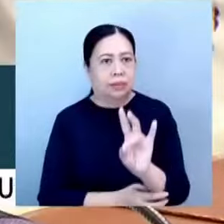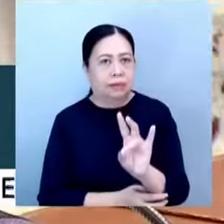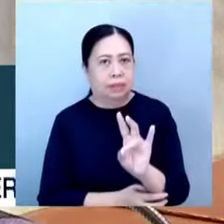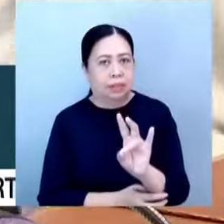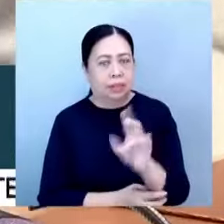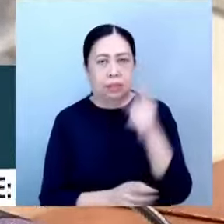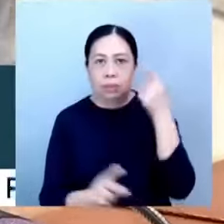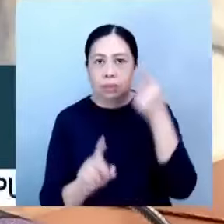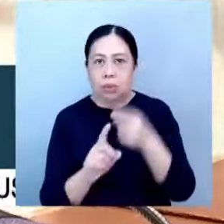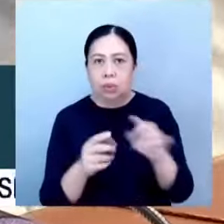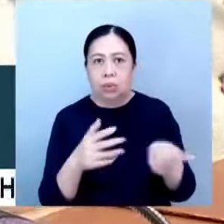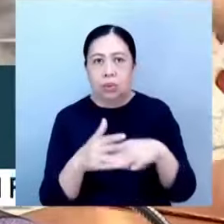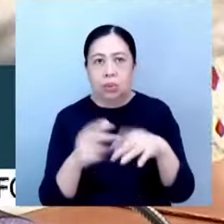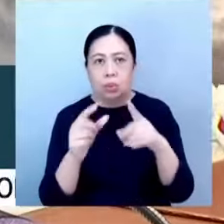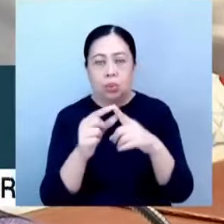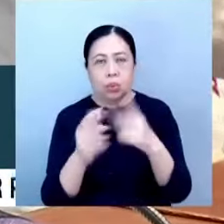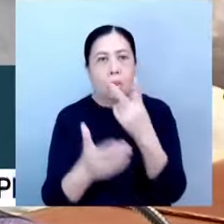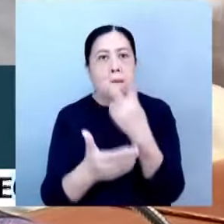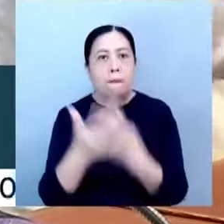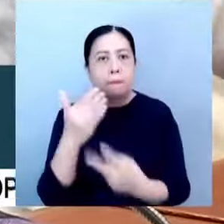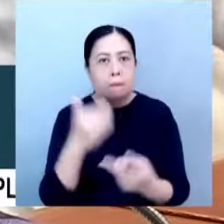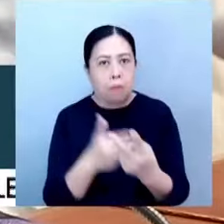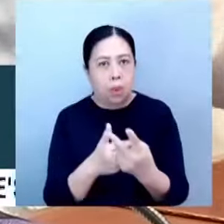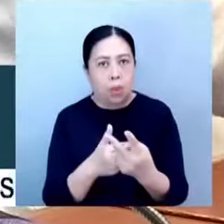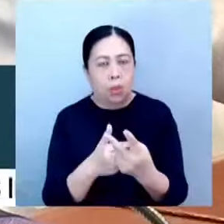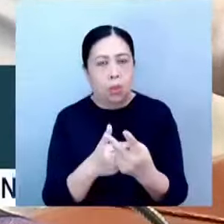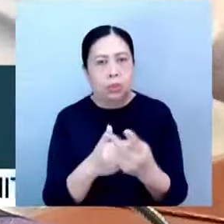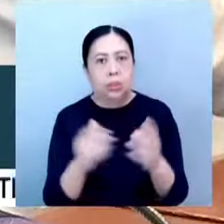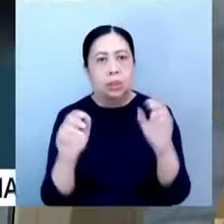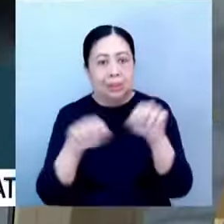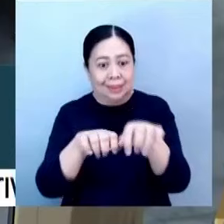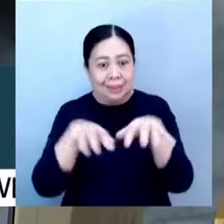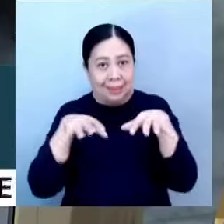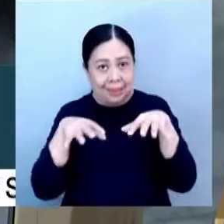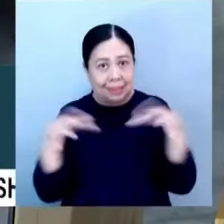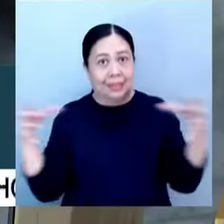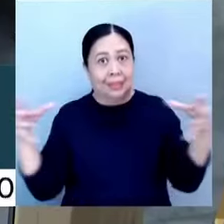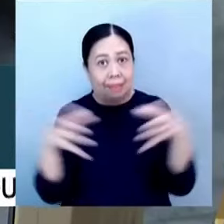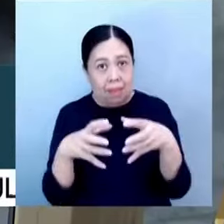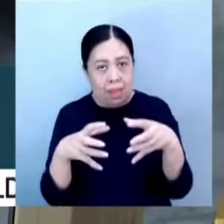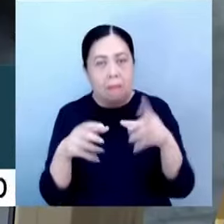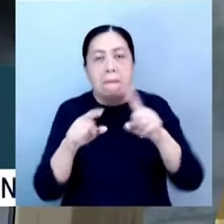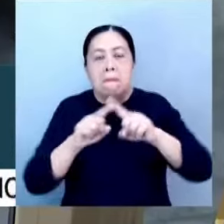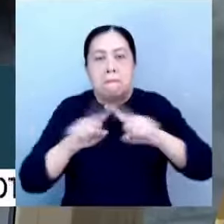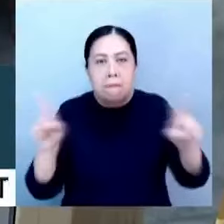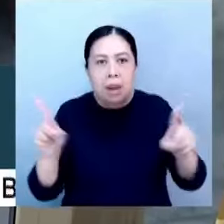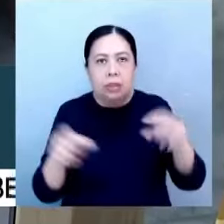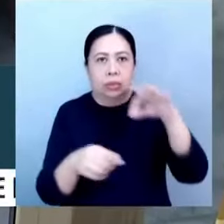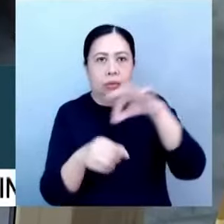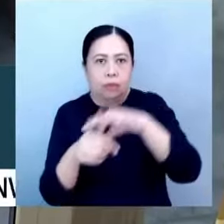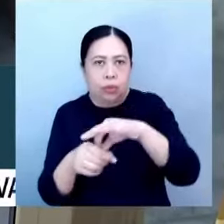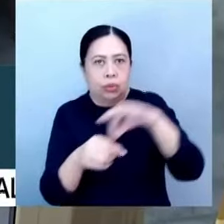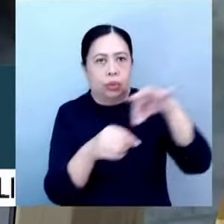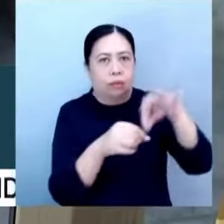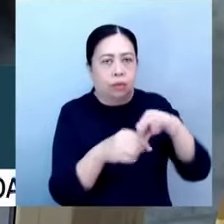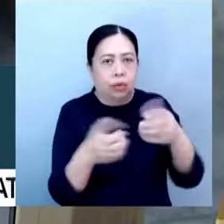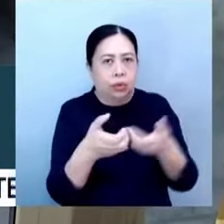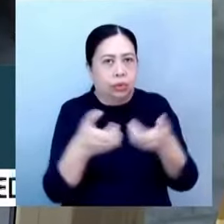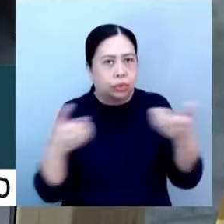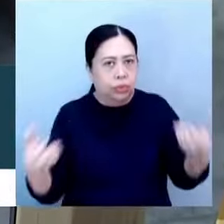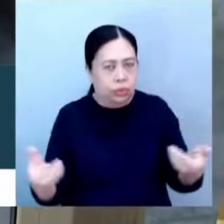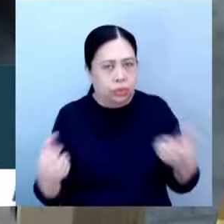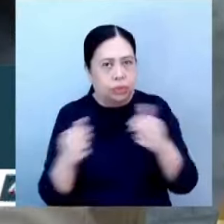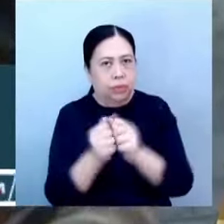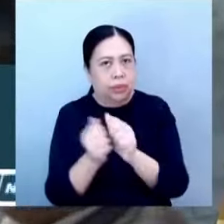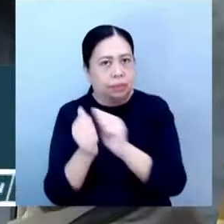to insert the words both houses in joint session assembled, voting separately in the Constitution Section 1 or